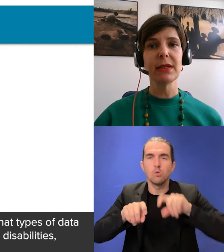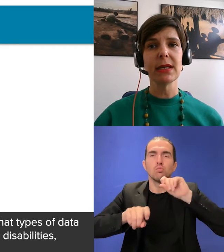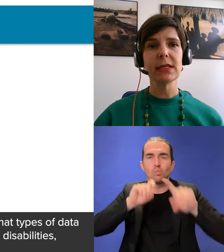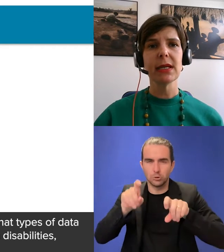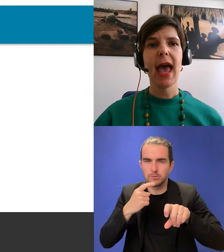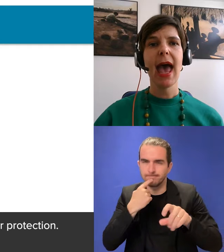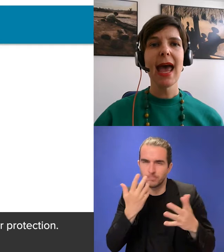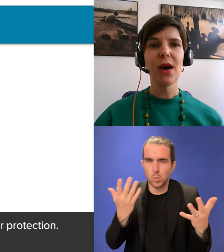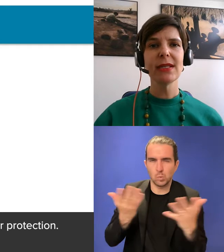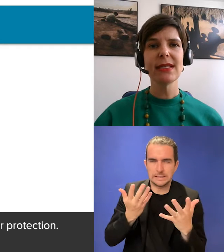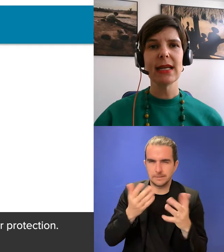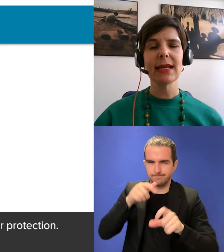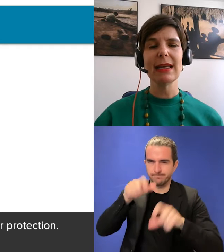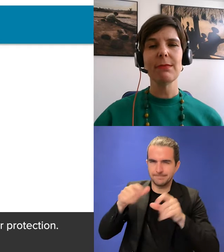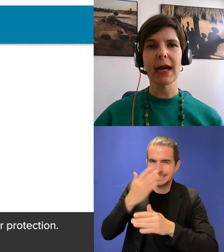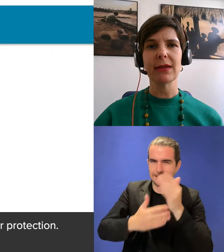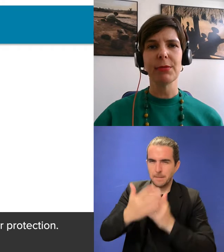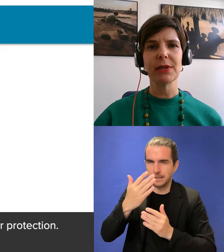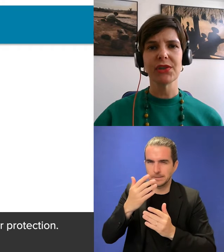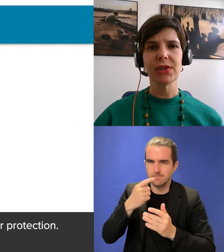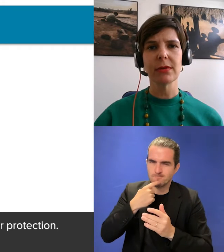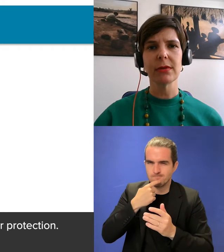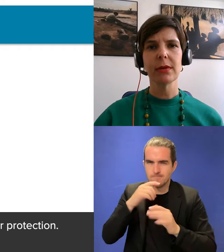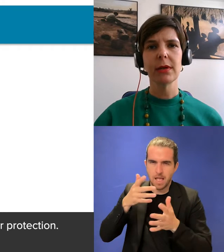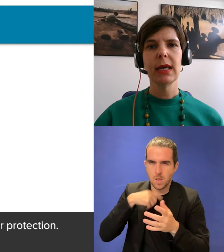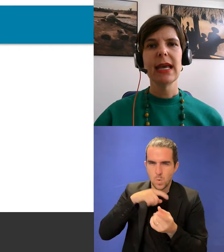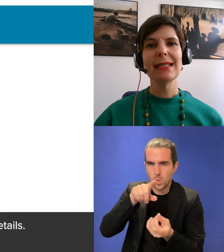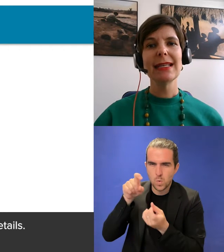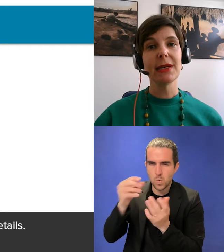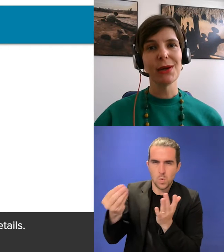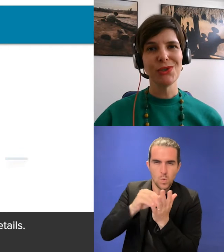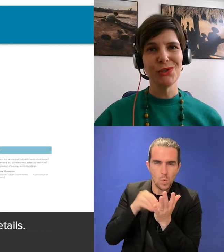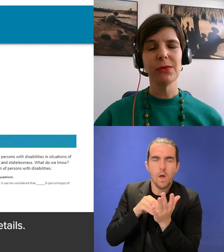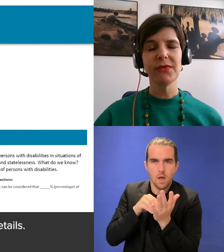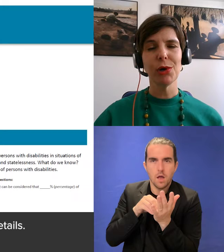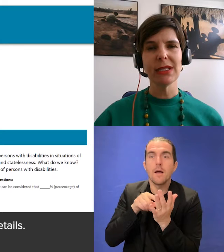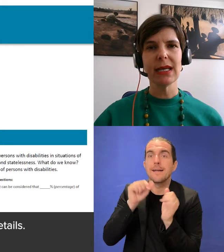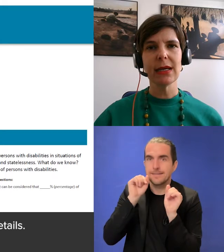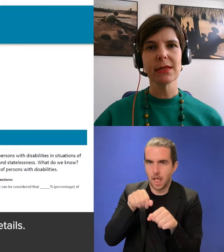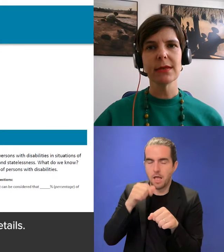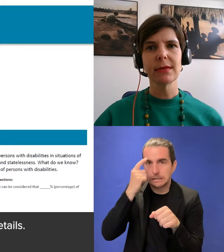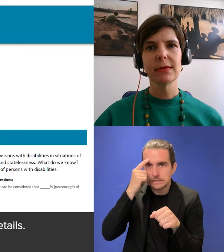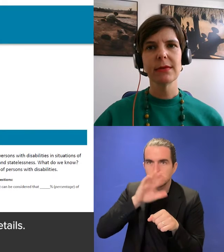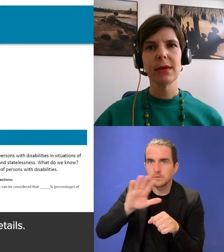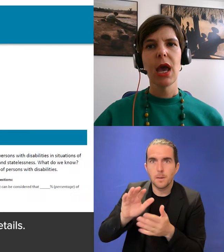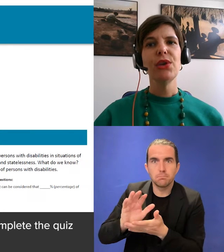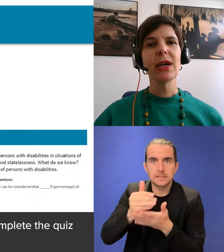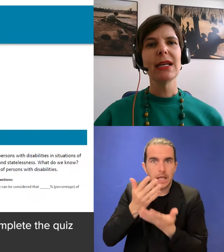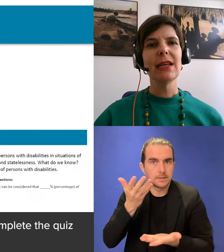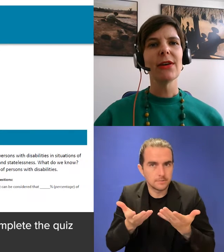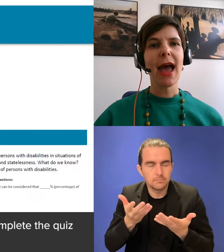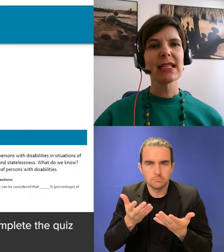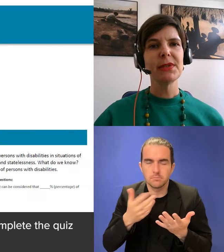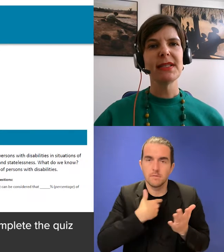with disabilities and how this data can impact their protection. See Handout 2 for more details.